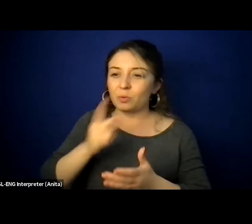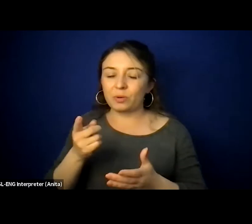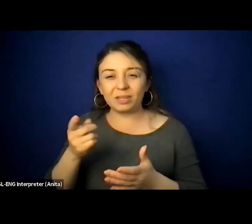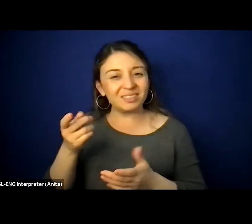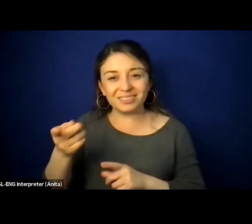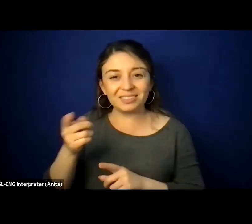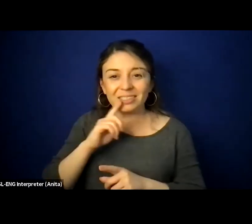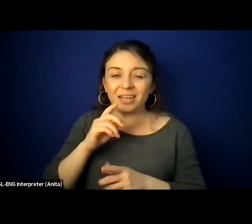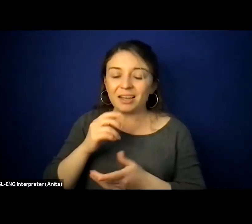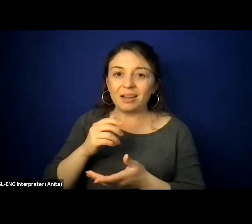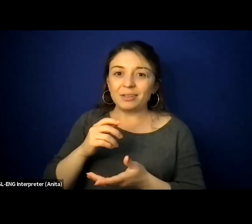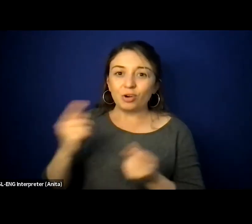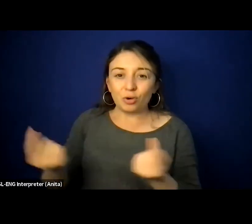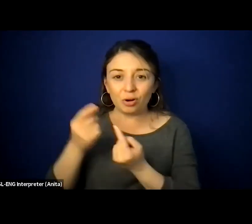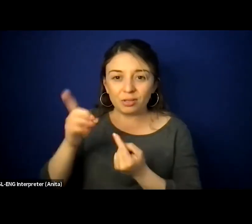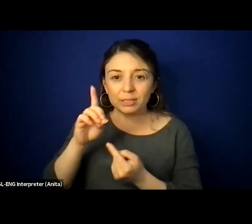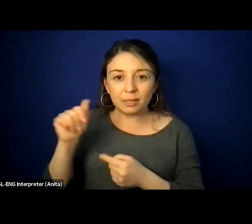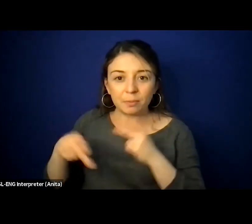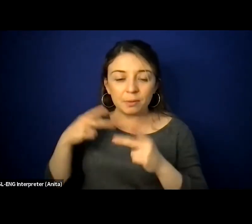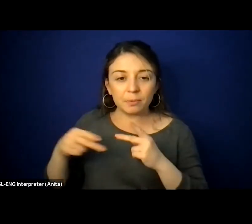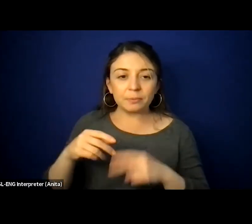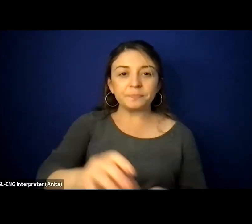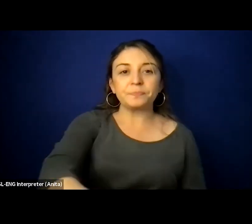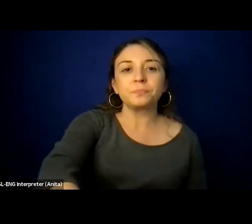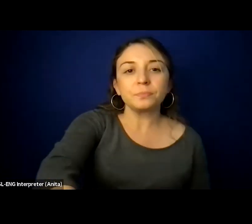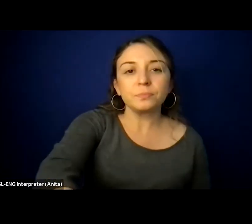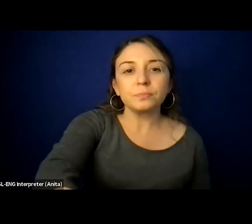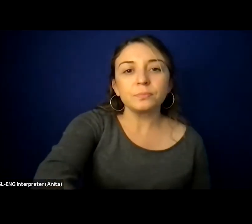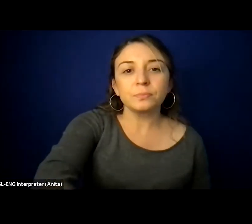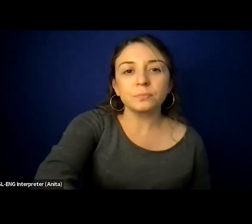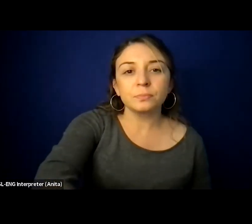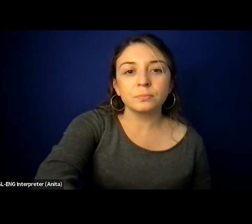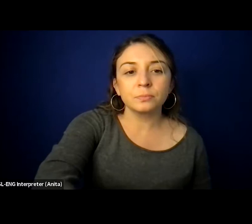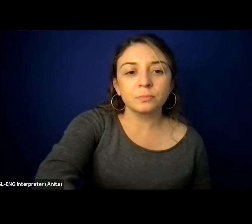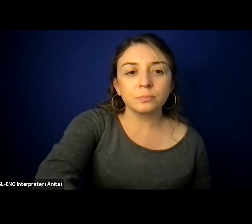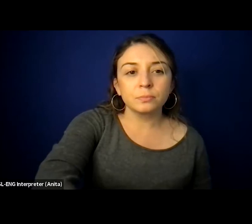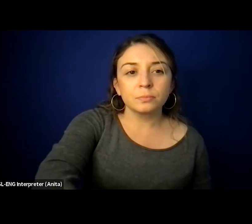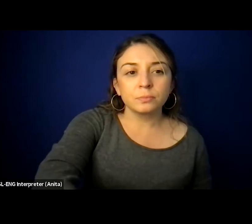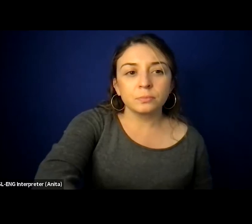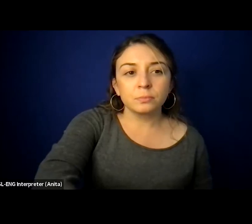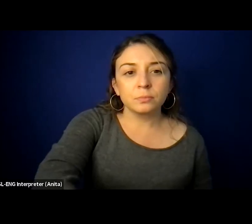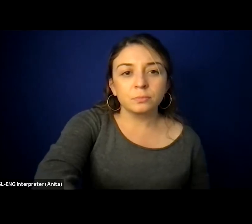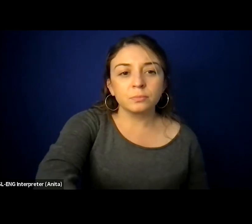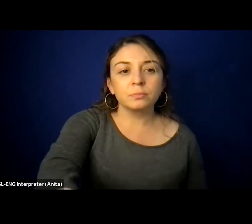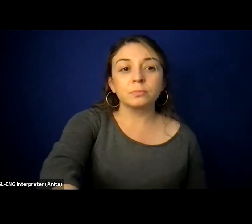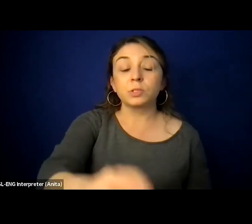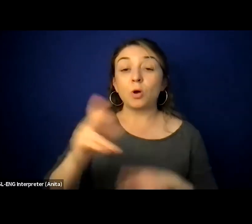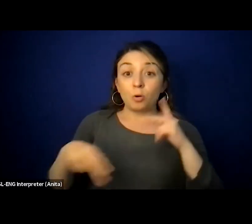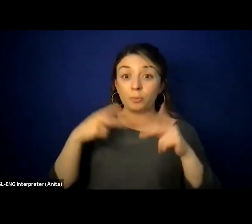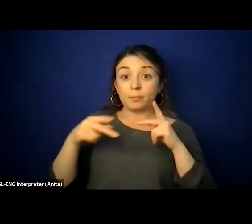And so traditional charity and charitable giving have been complicit in reinforcing this